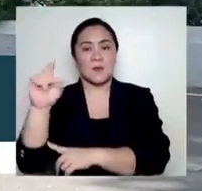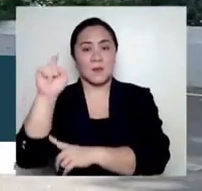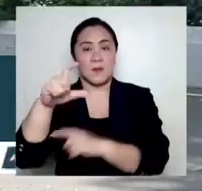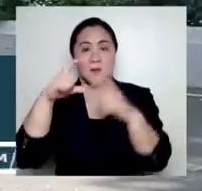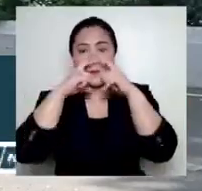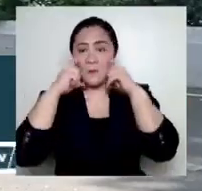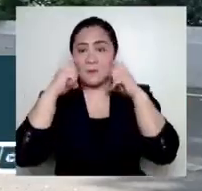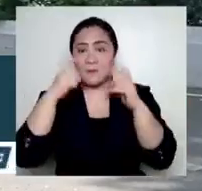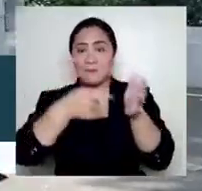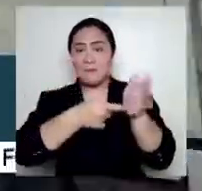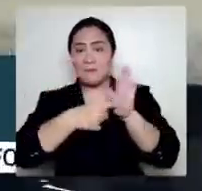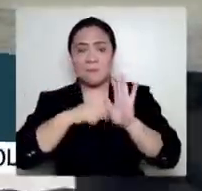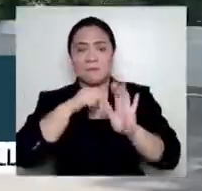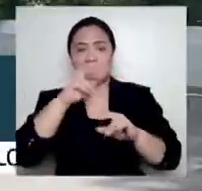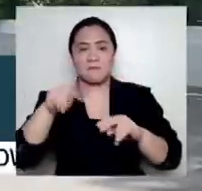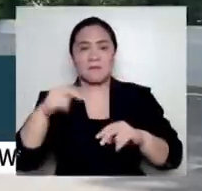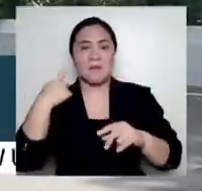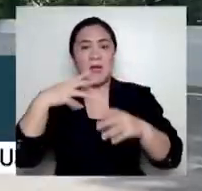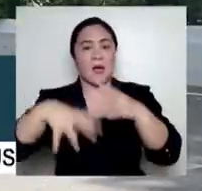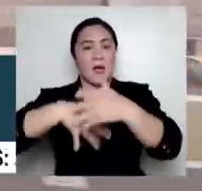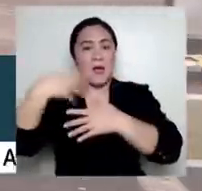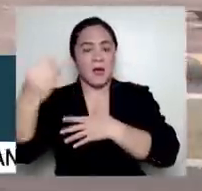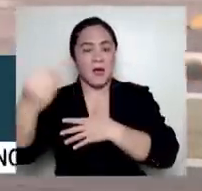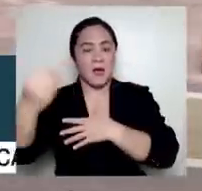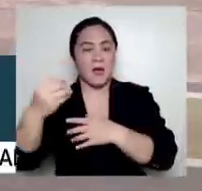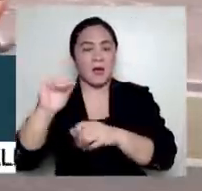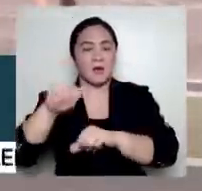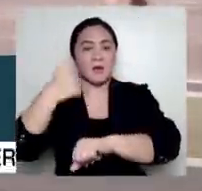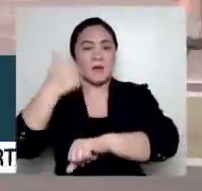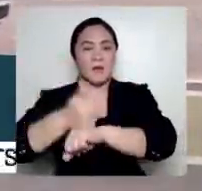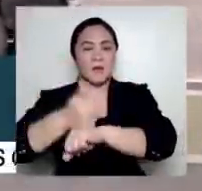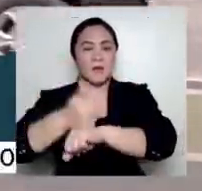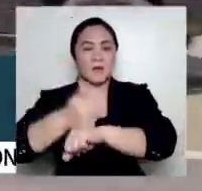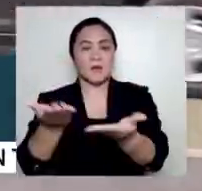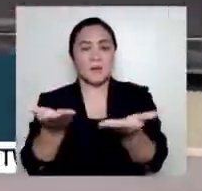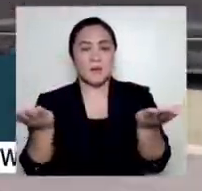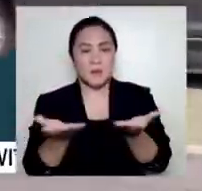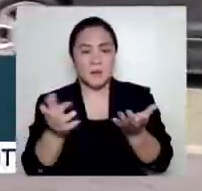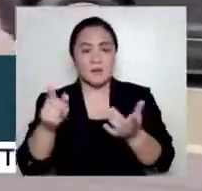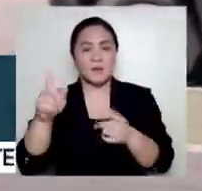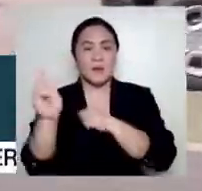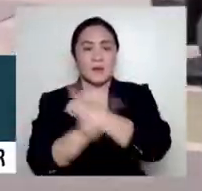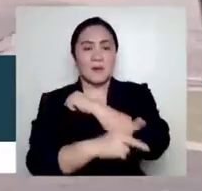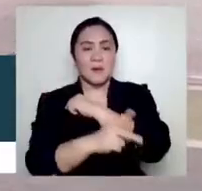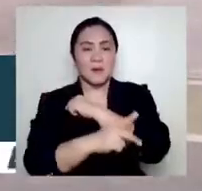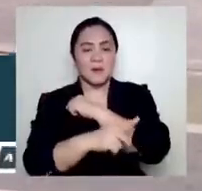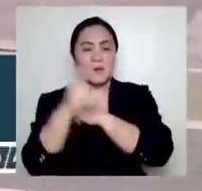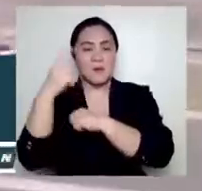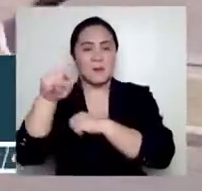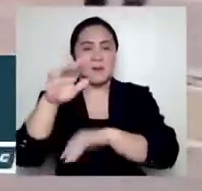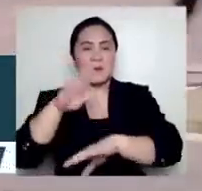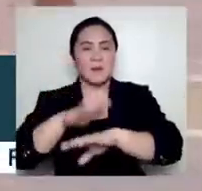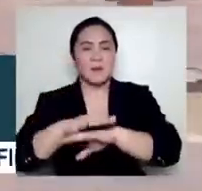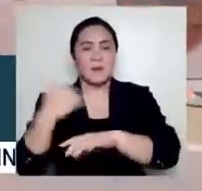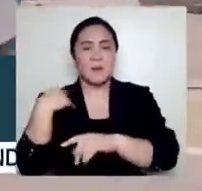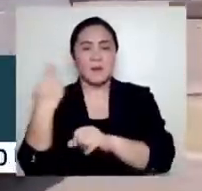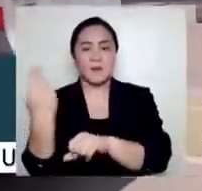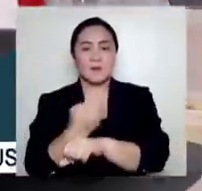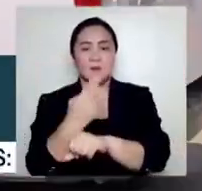in outdoor settings. She cited the improved COVID situation in the province as her basis for easing the mask